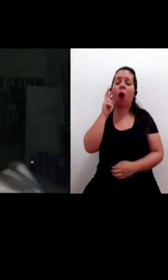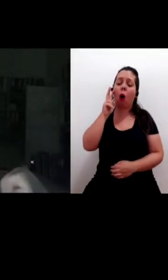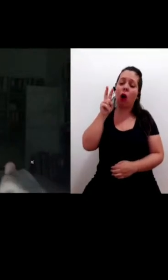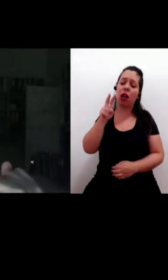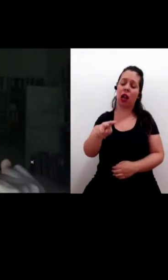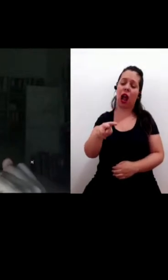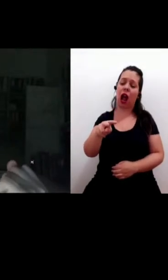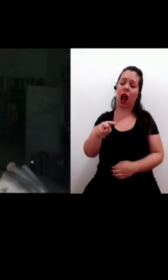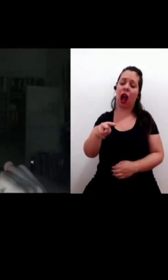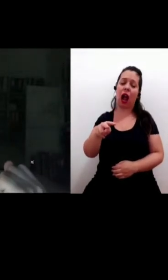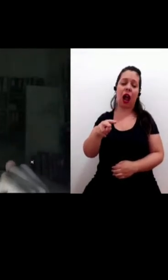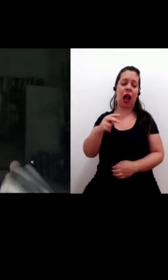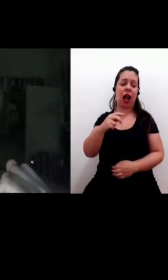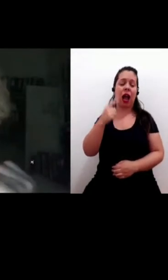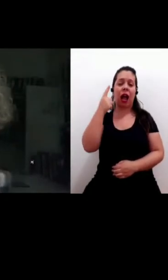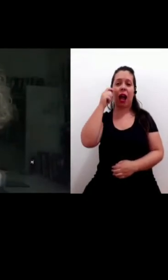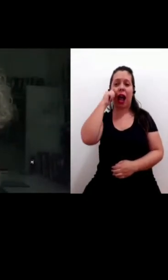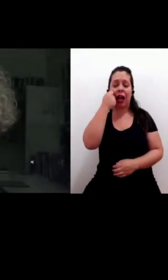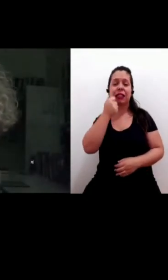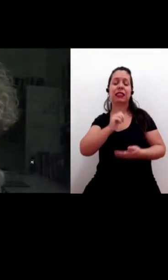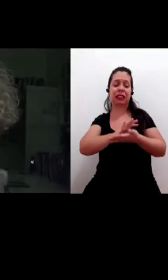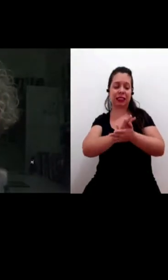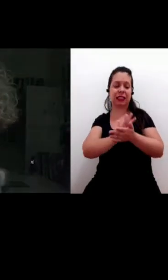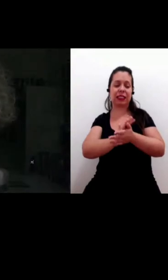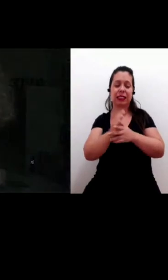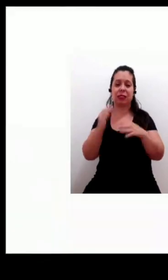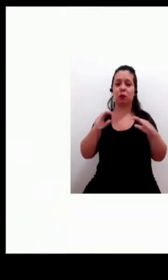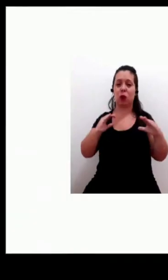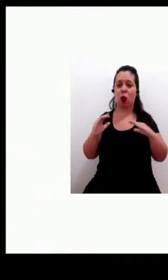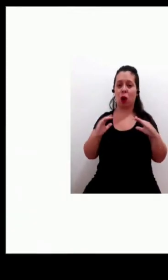Hollywood. And it was great fun to make.